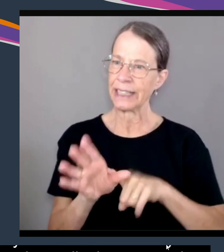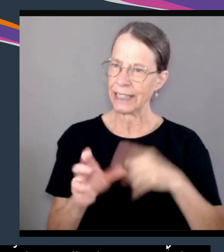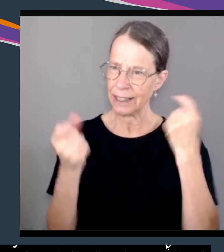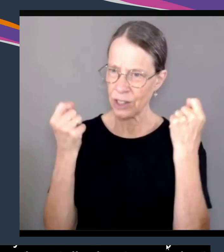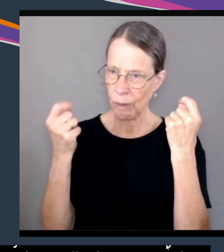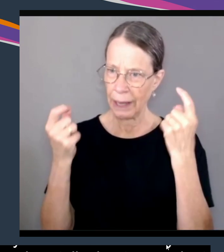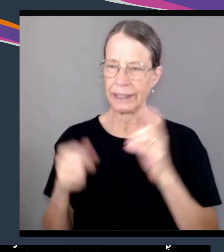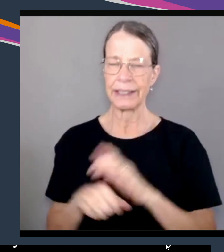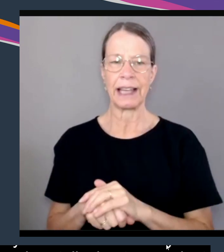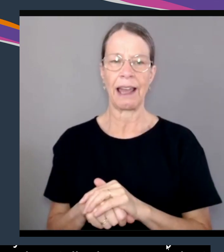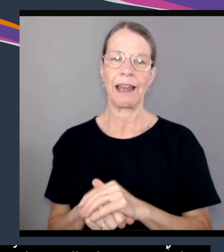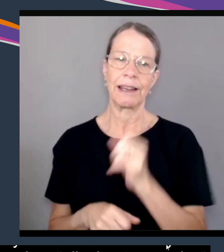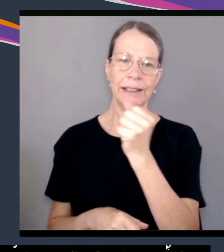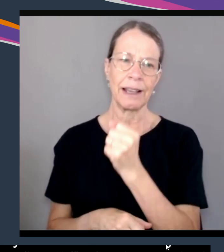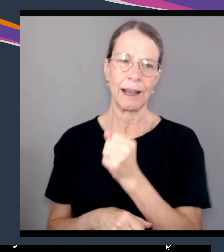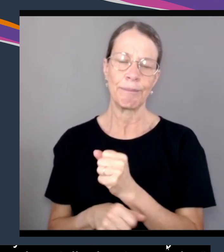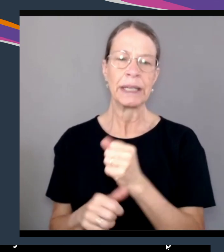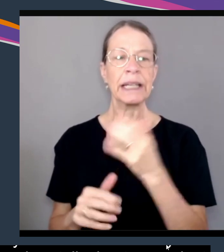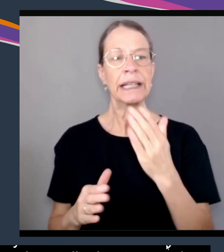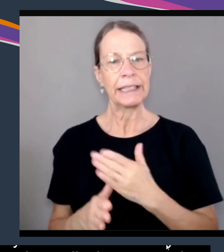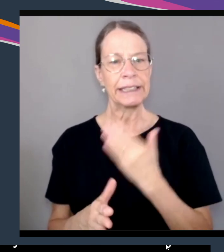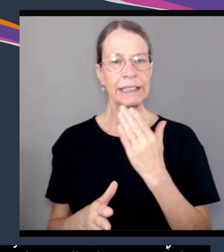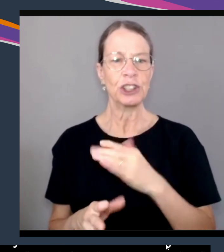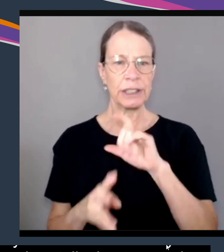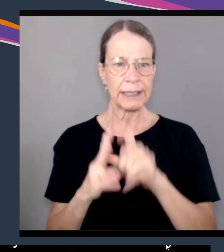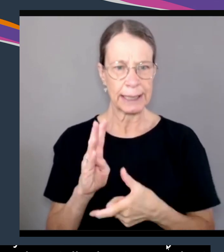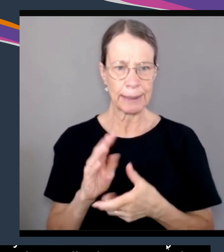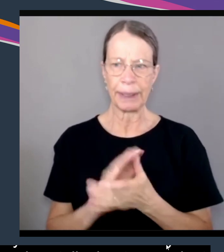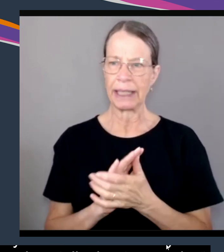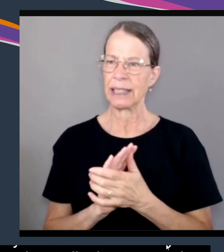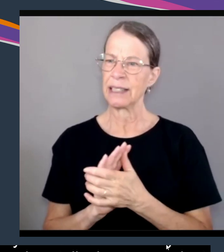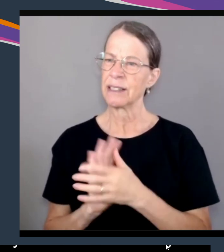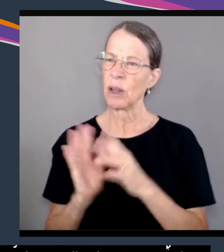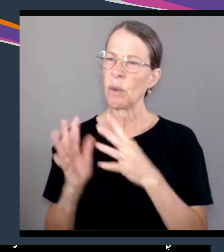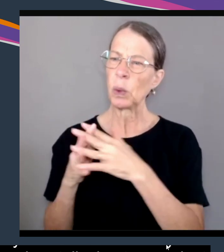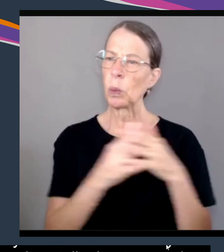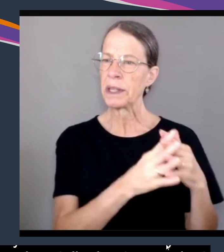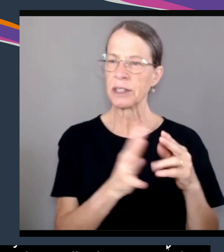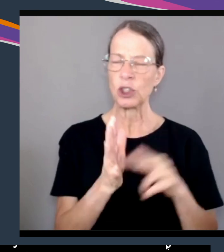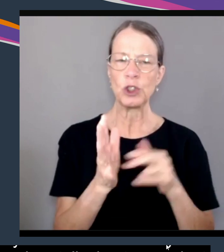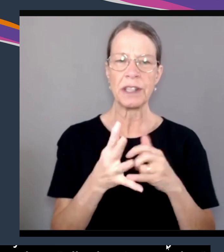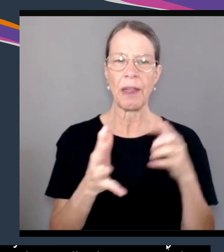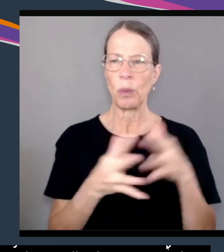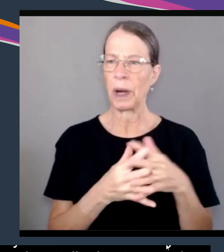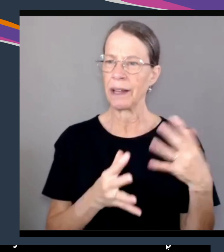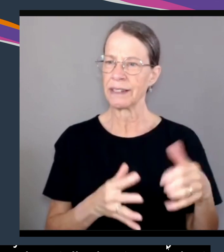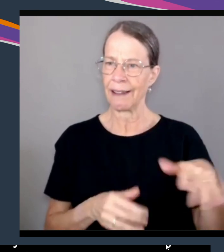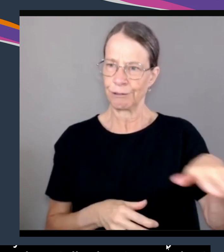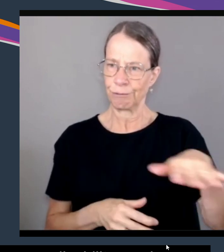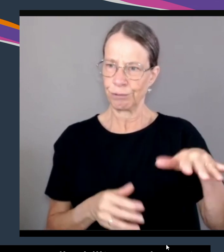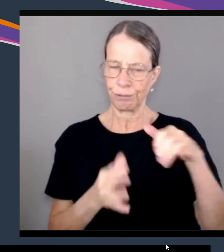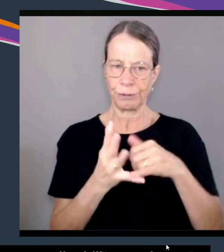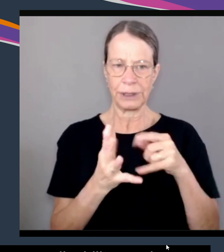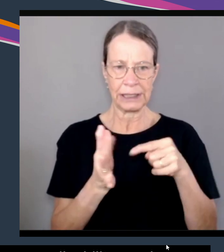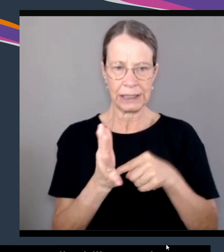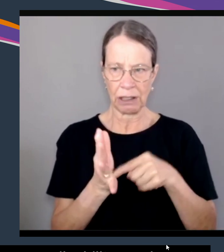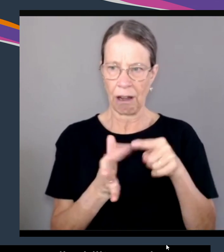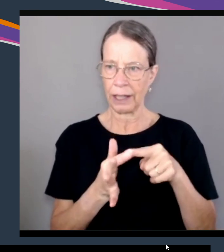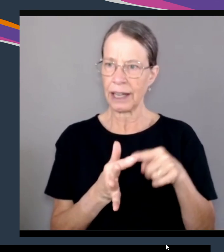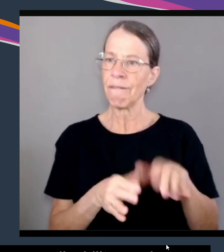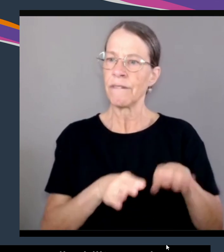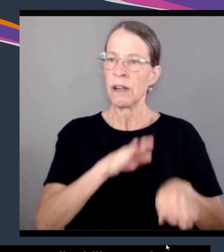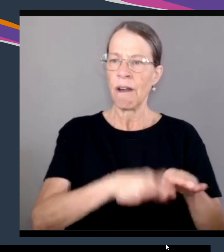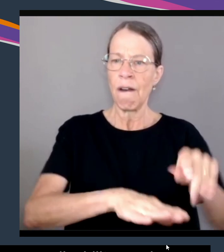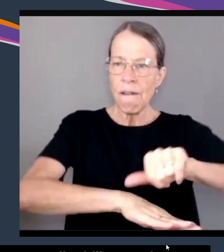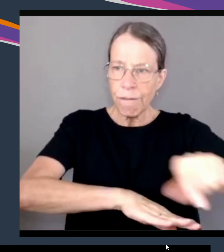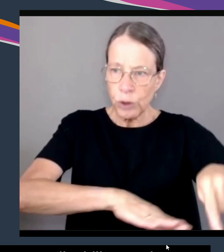South Wales, there's this archaeological site, and amongst it there are footprints in the clay. And what it is,